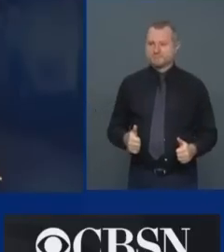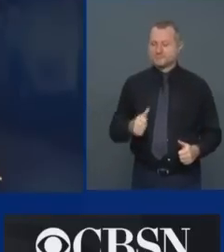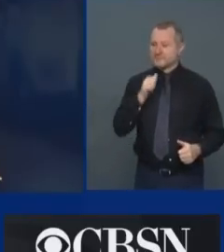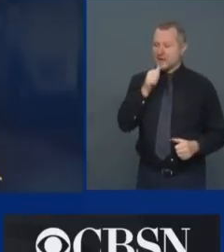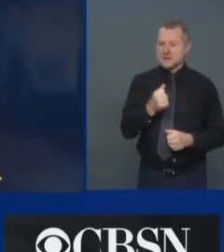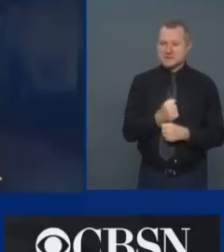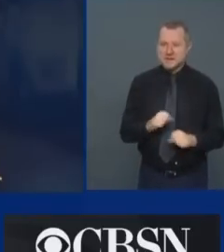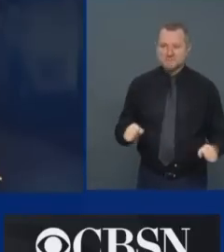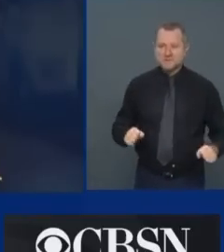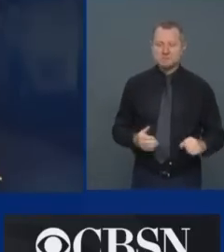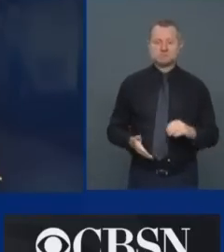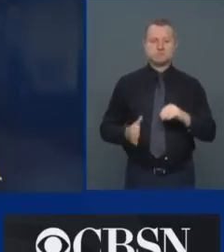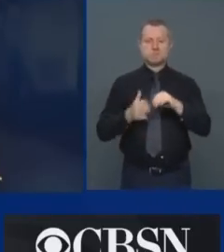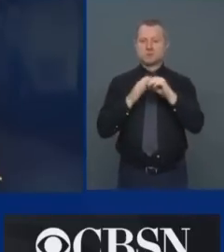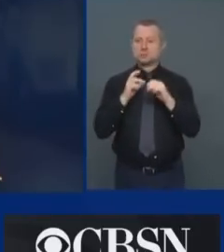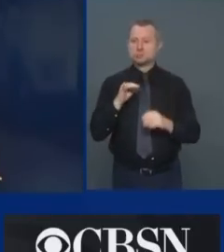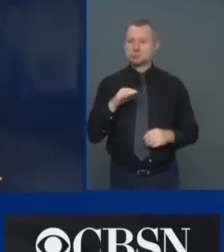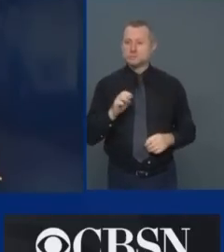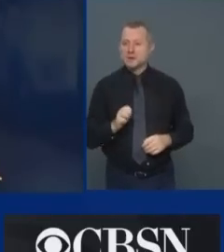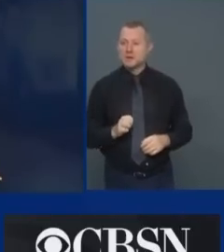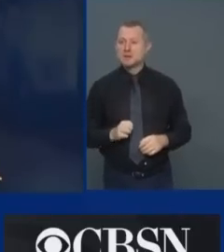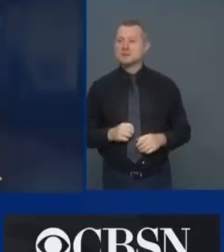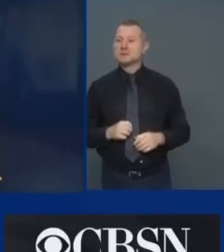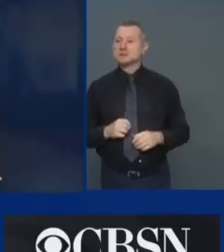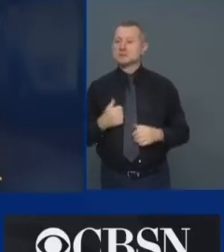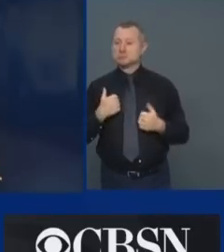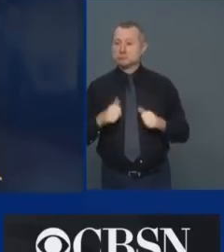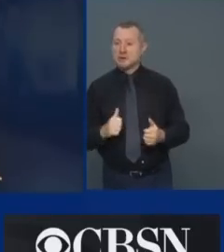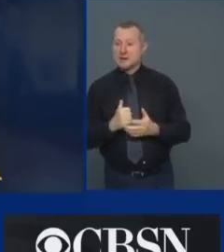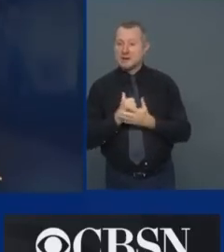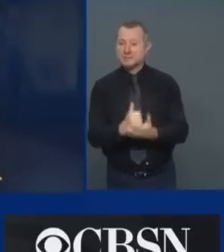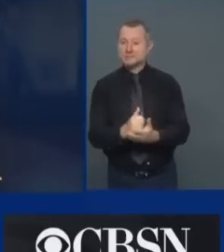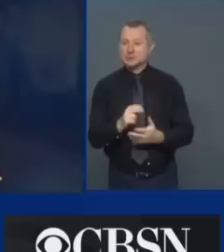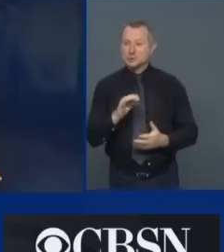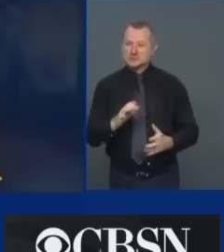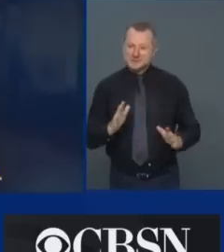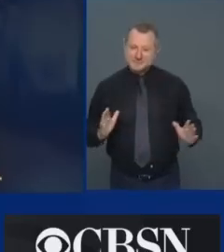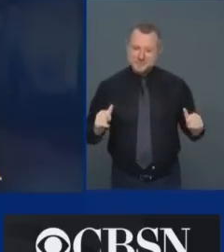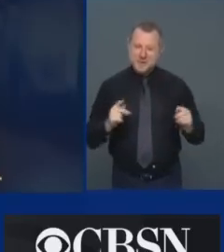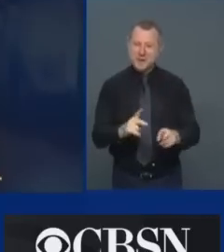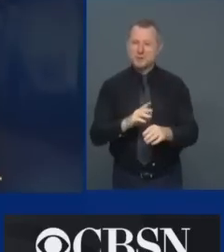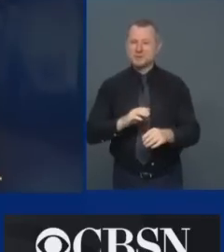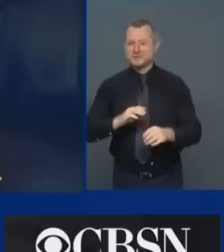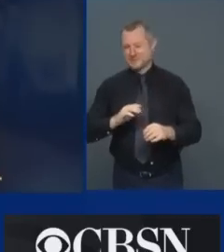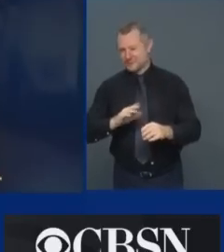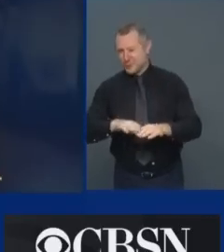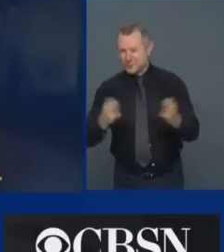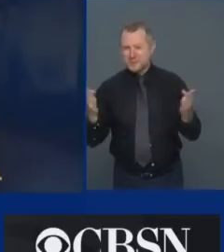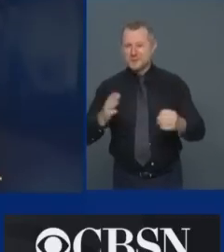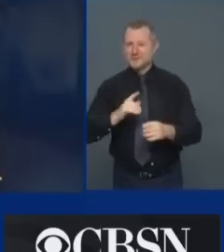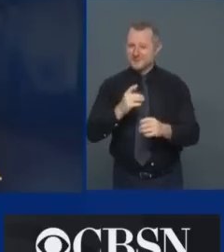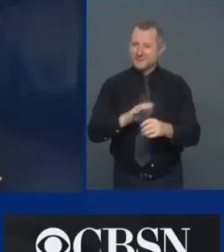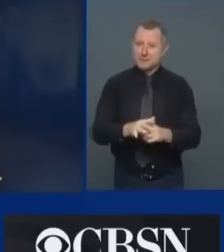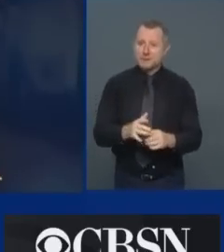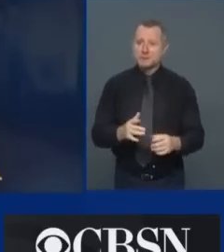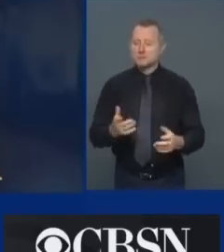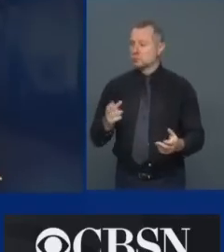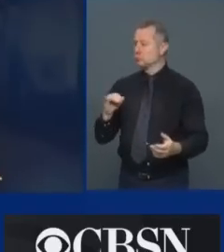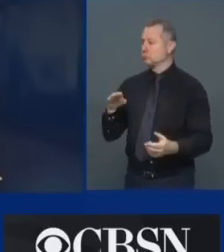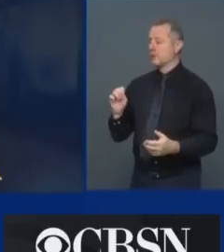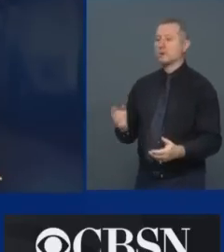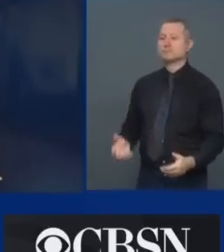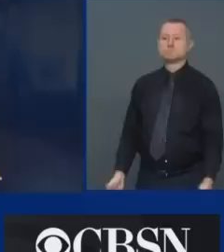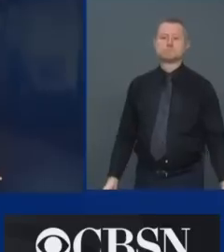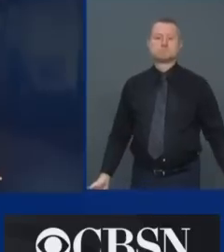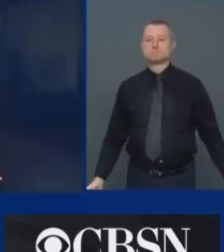that we're trying to bring New York City back from COVID, right? So it only makes things worse. Well, maybe it's going to get